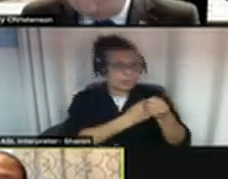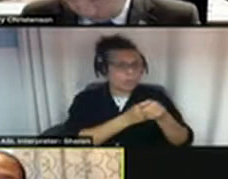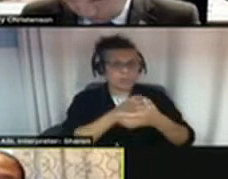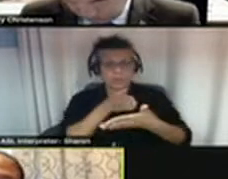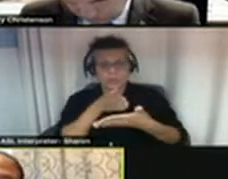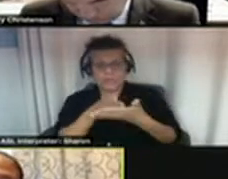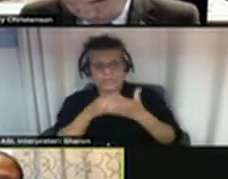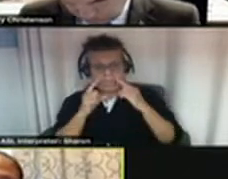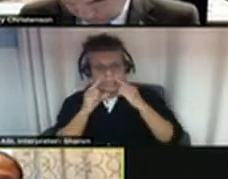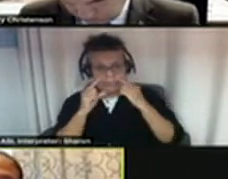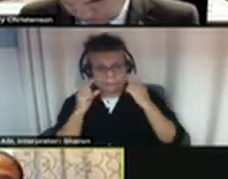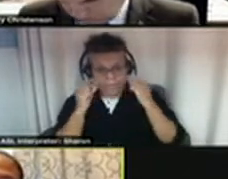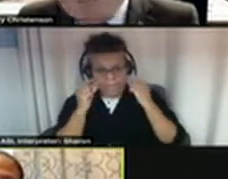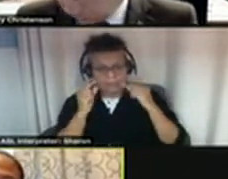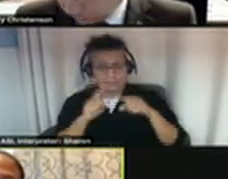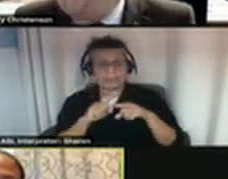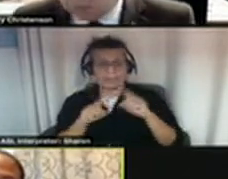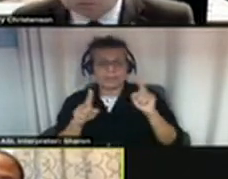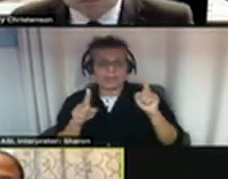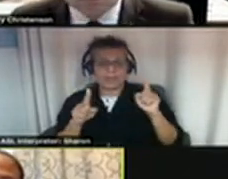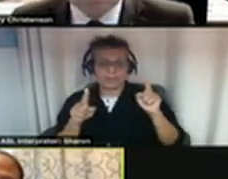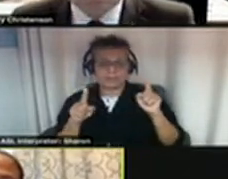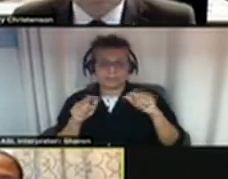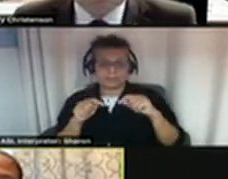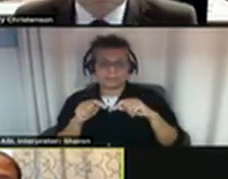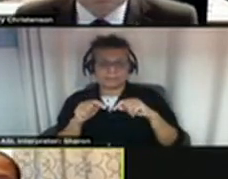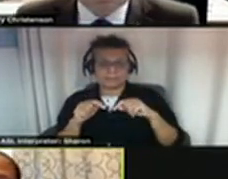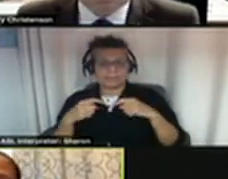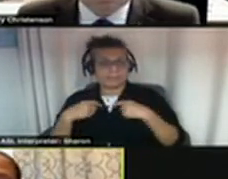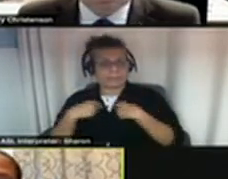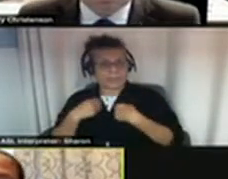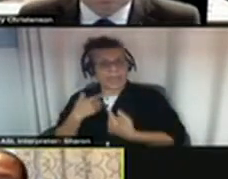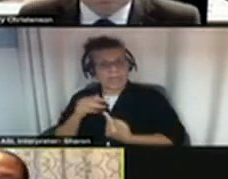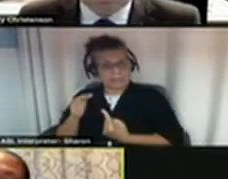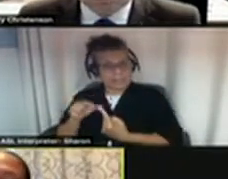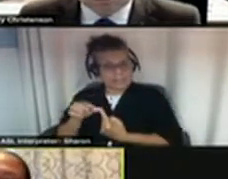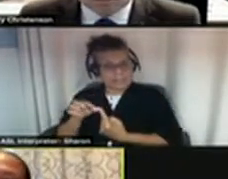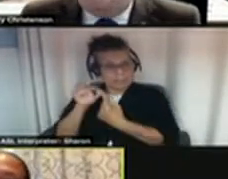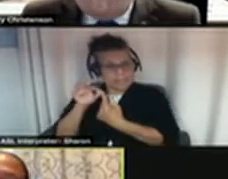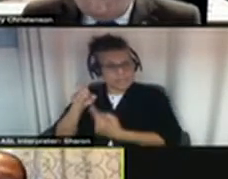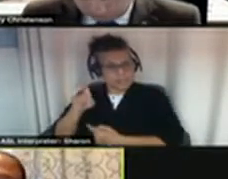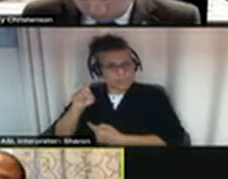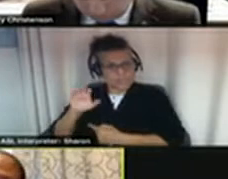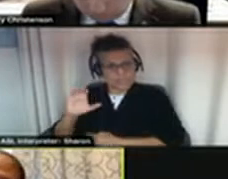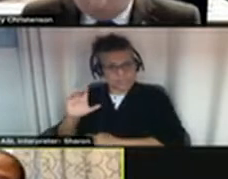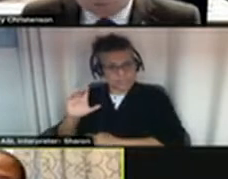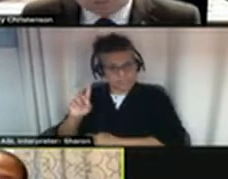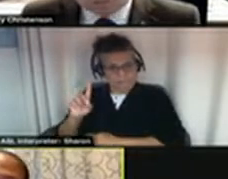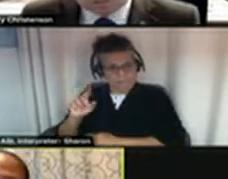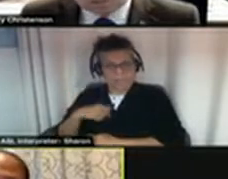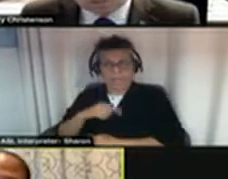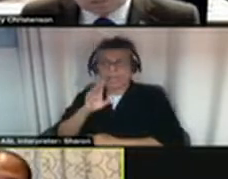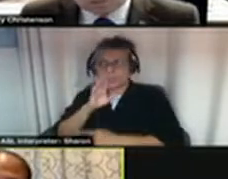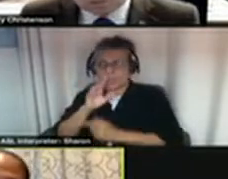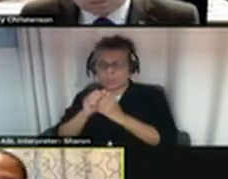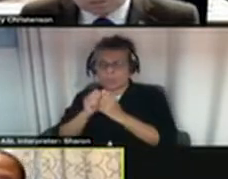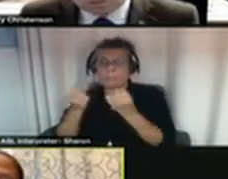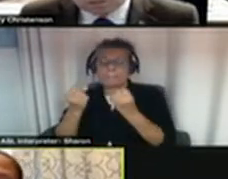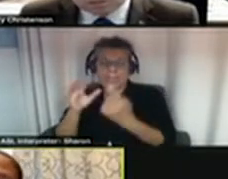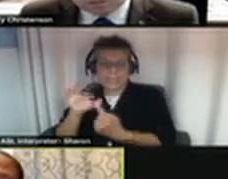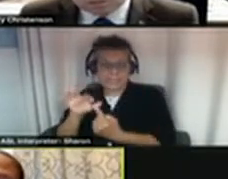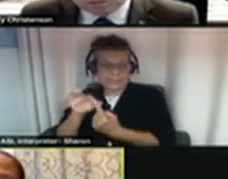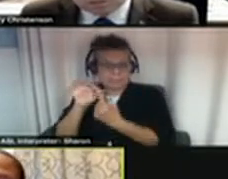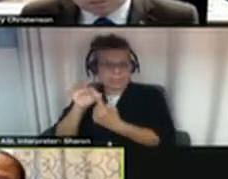I just wanted to, as someone that has a special needs child myself and have spoken with many of our special